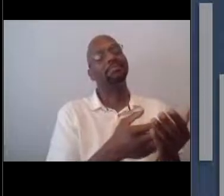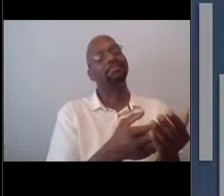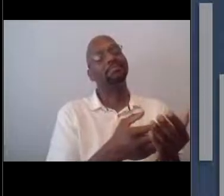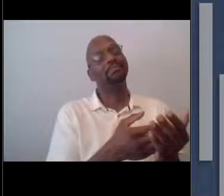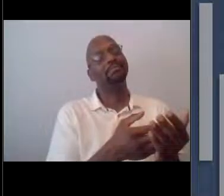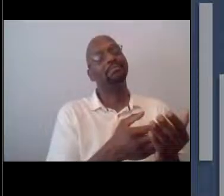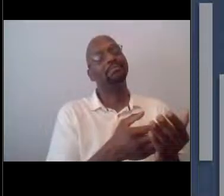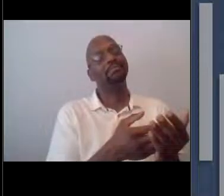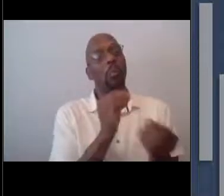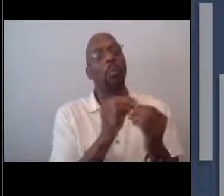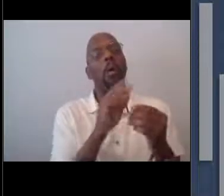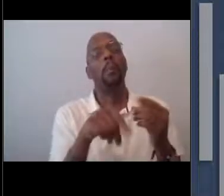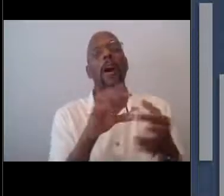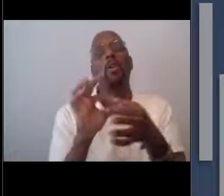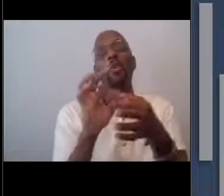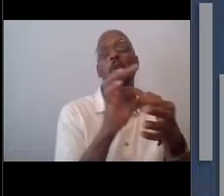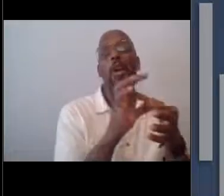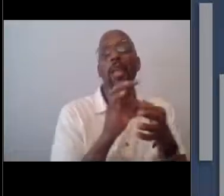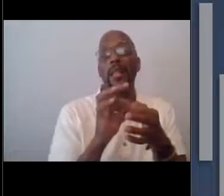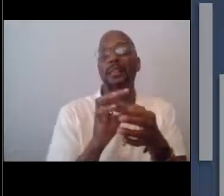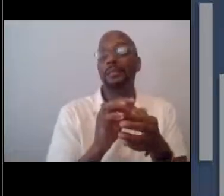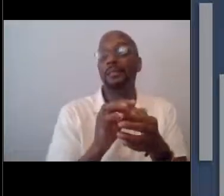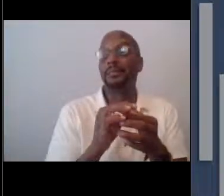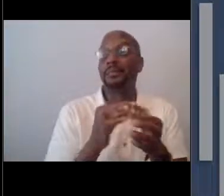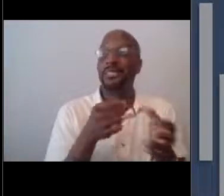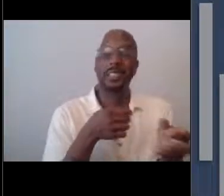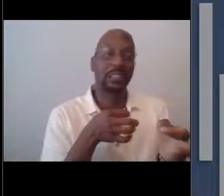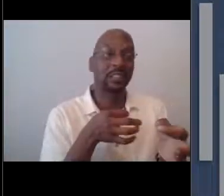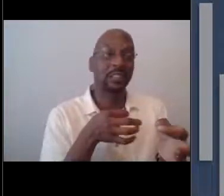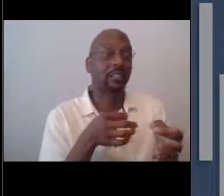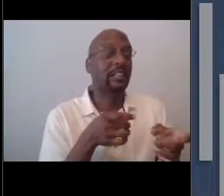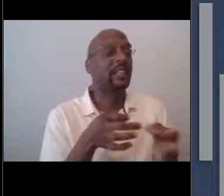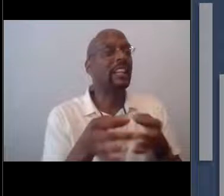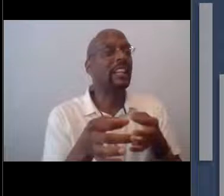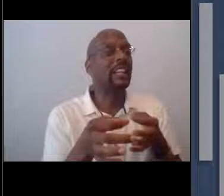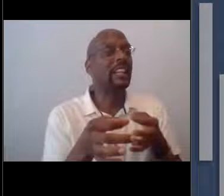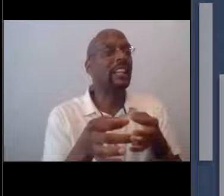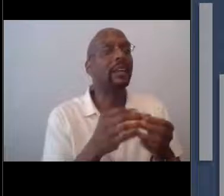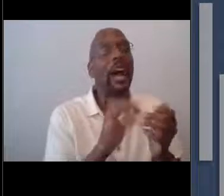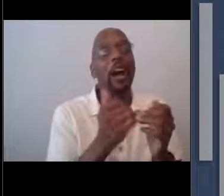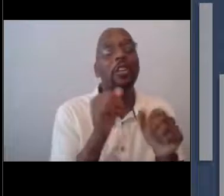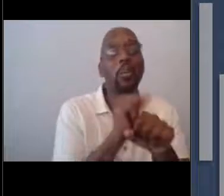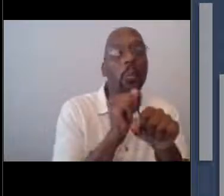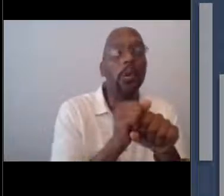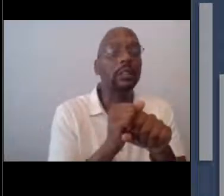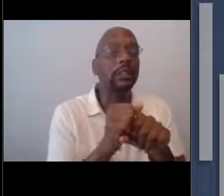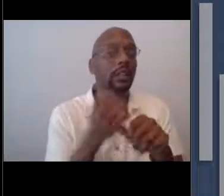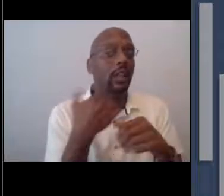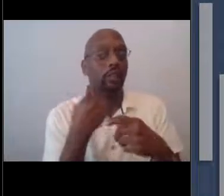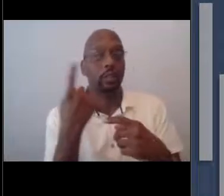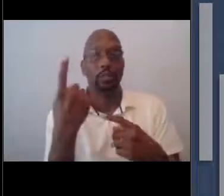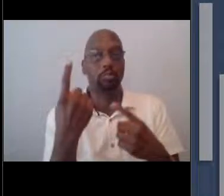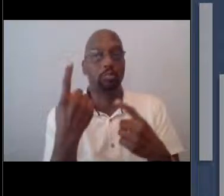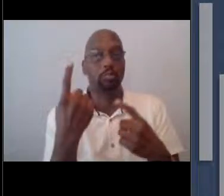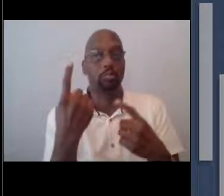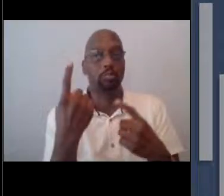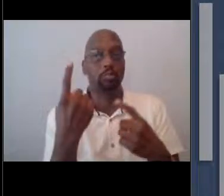do? By the way, this is how this works, and getting two people to talk that may not have talked before. But it's a very difficult challenge for sure.